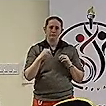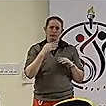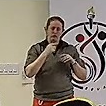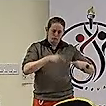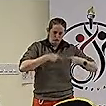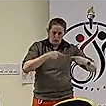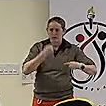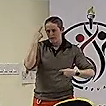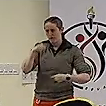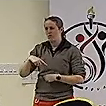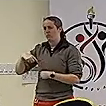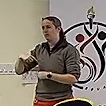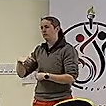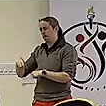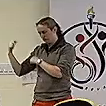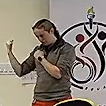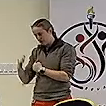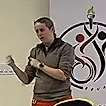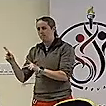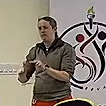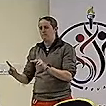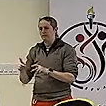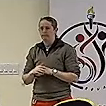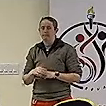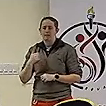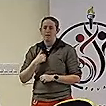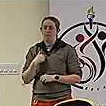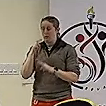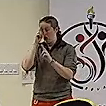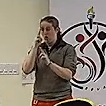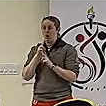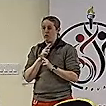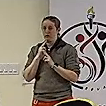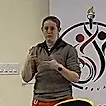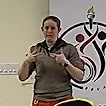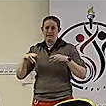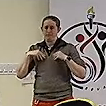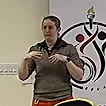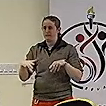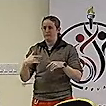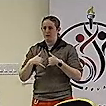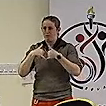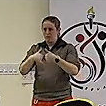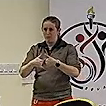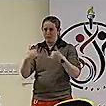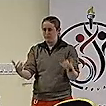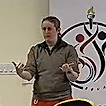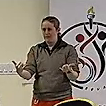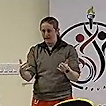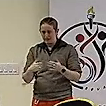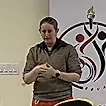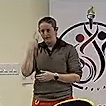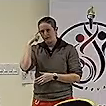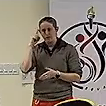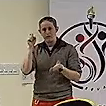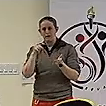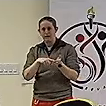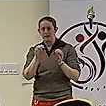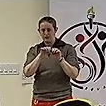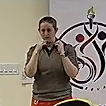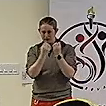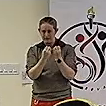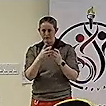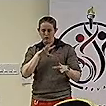I'm deeply honored to receive the Encore Award this morning, to be recognized in this way by people and organizations committed to